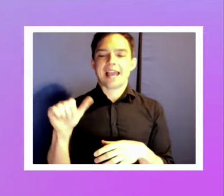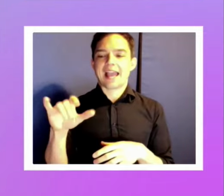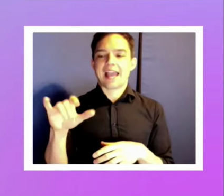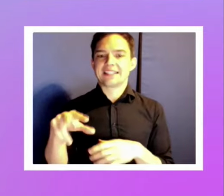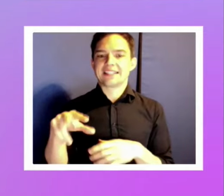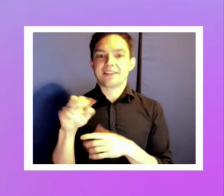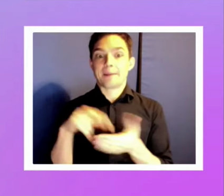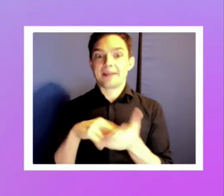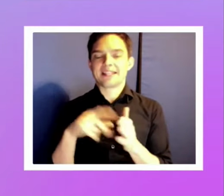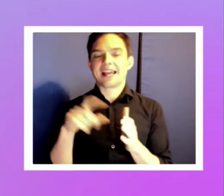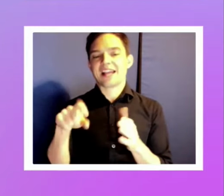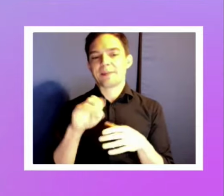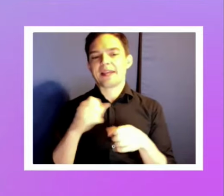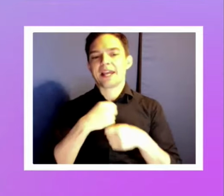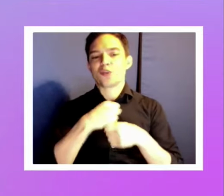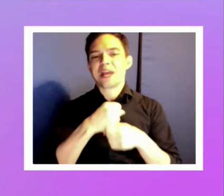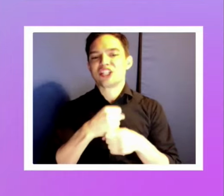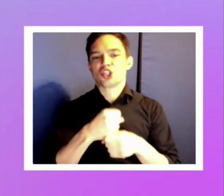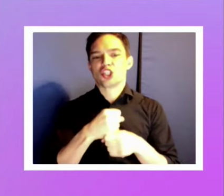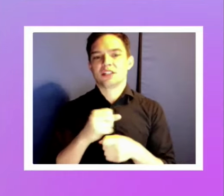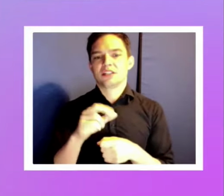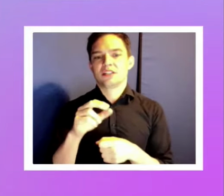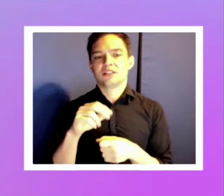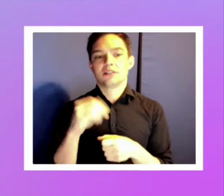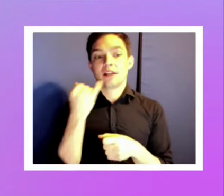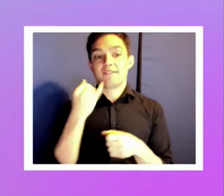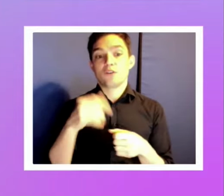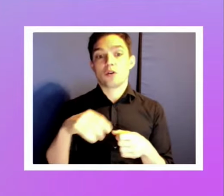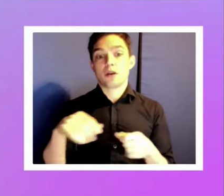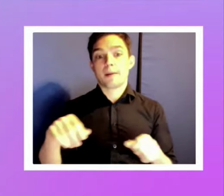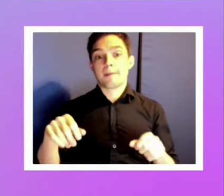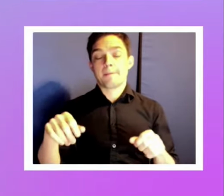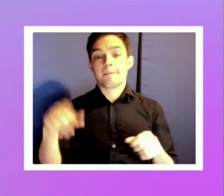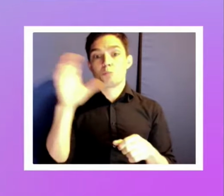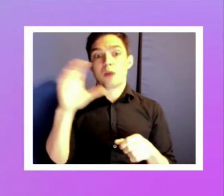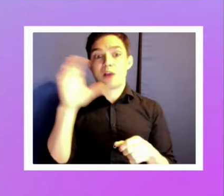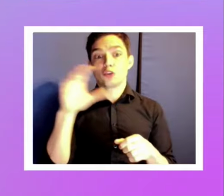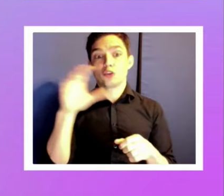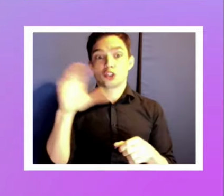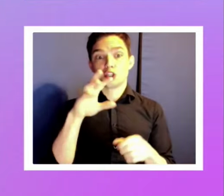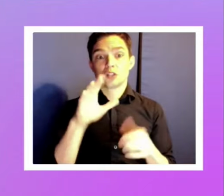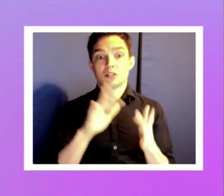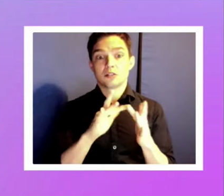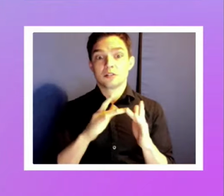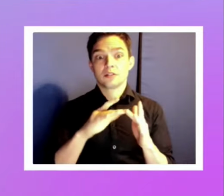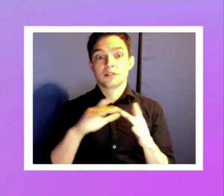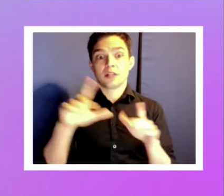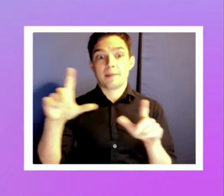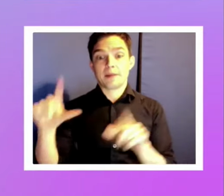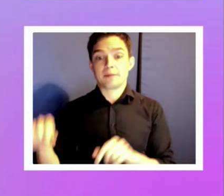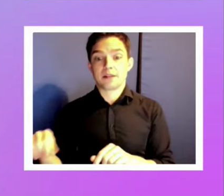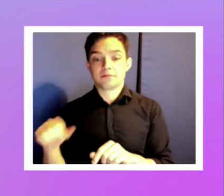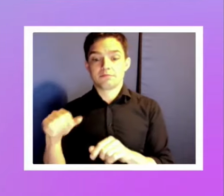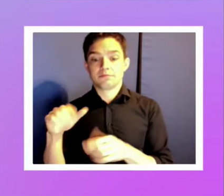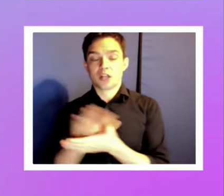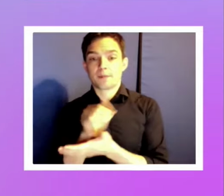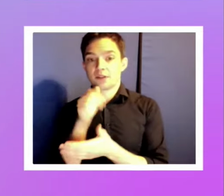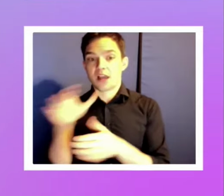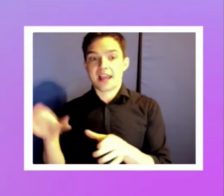has to be rendered. If your browser is minimized, a document is non-active, so it doesn't